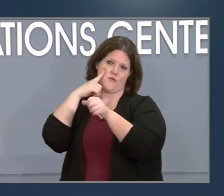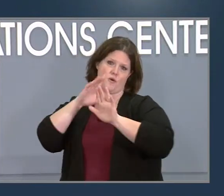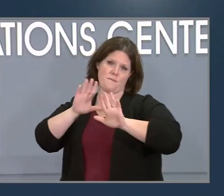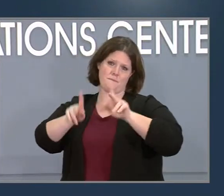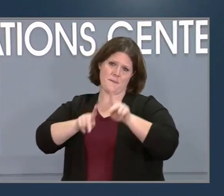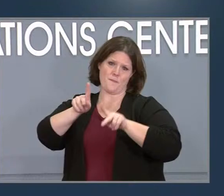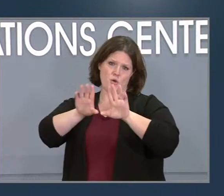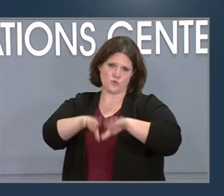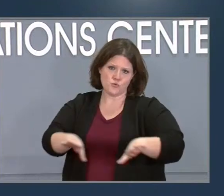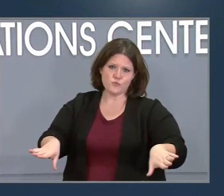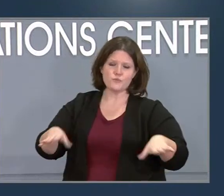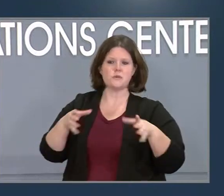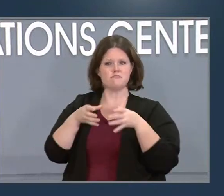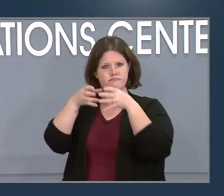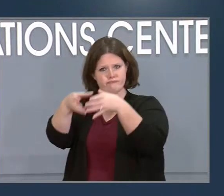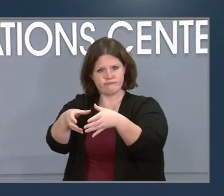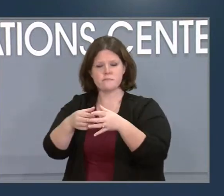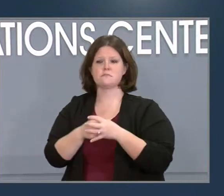shot.